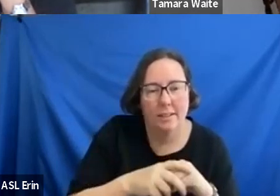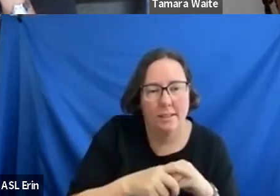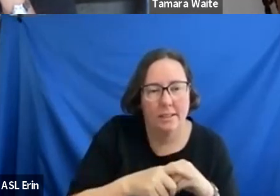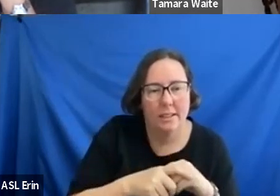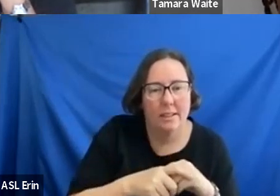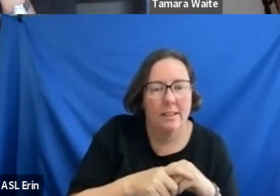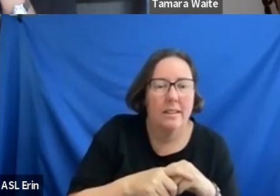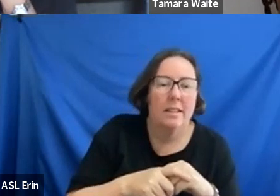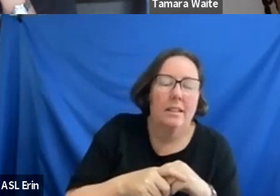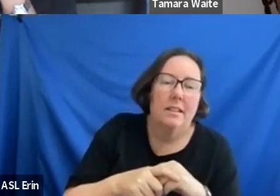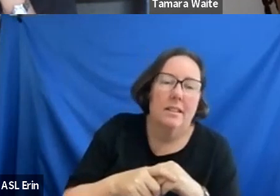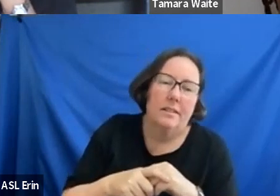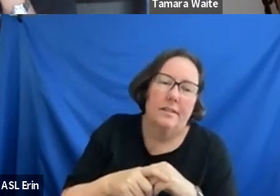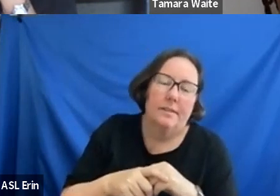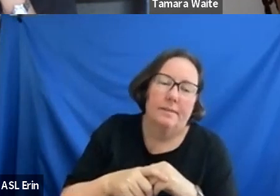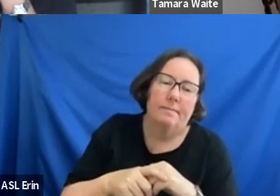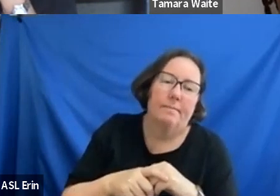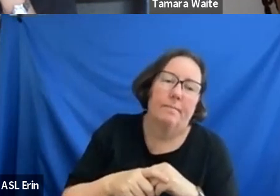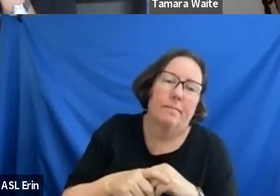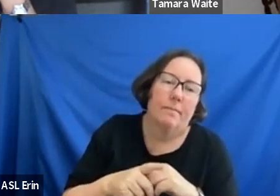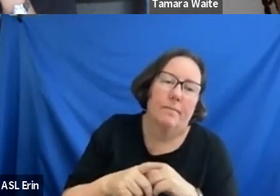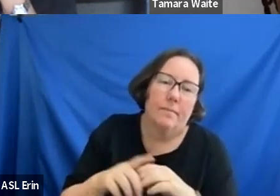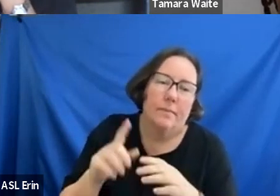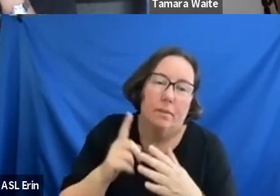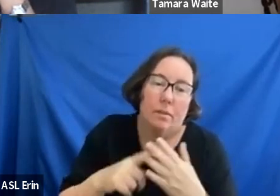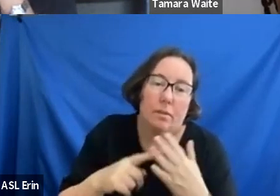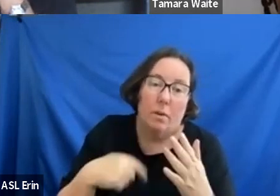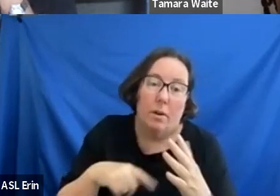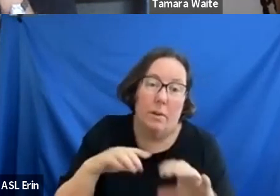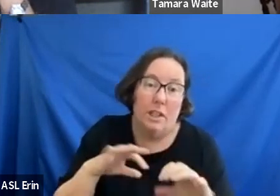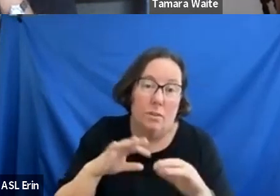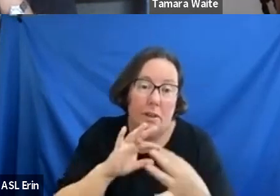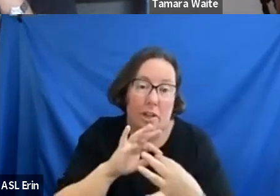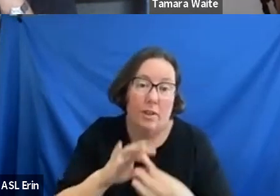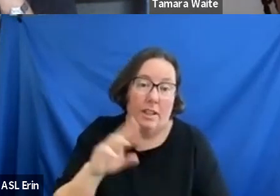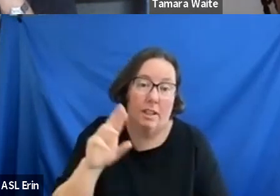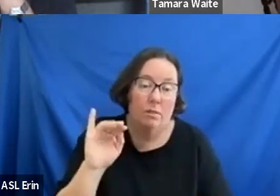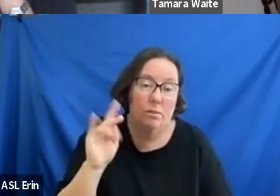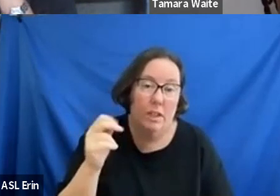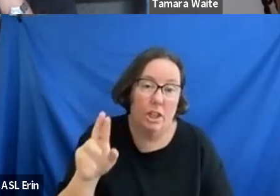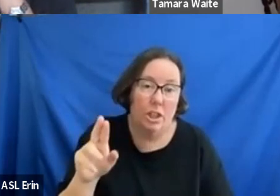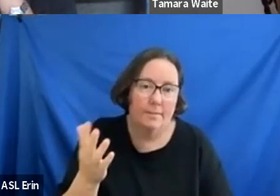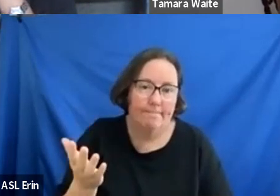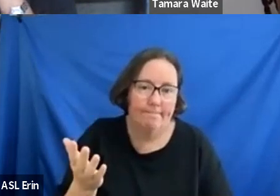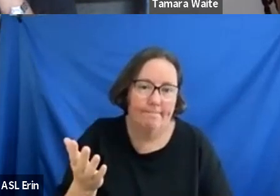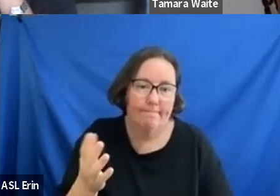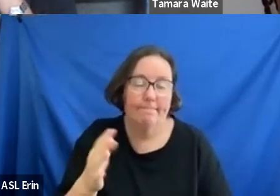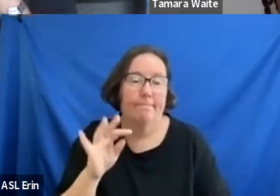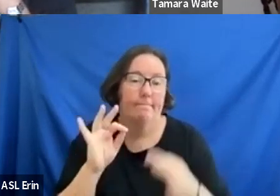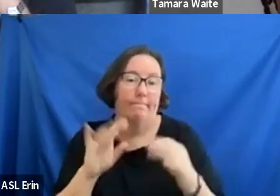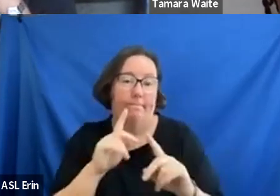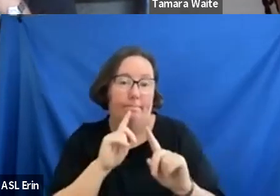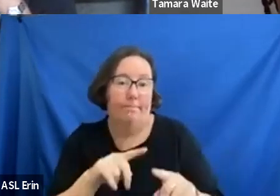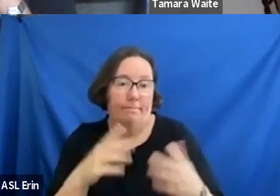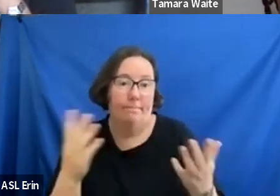with respect to what are we doing concerned with rigor. Well, the golden answer to that